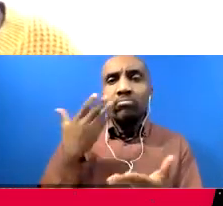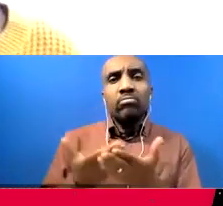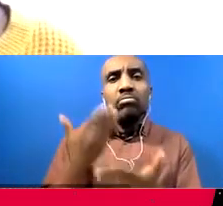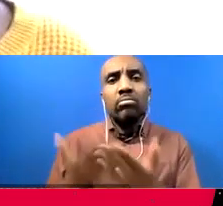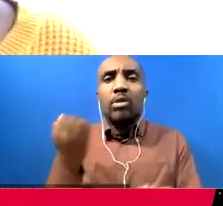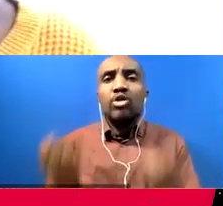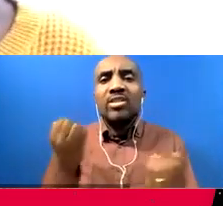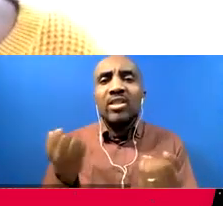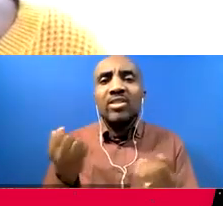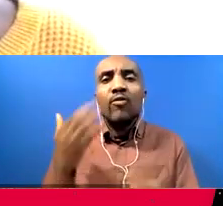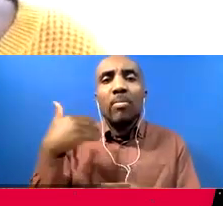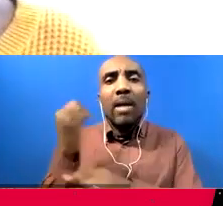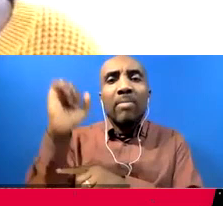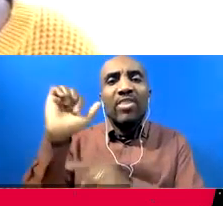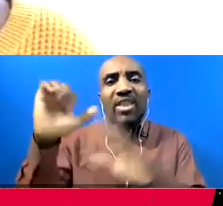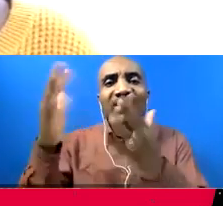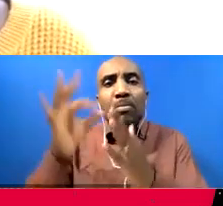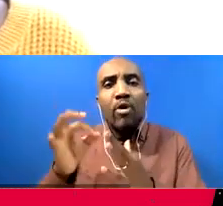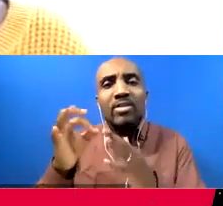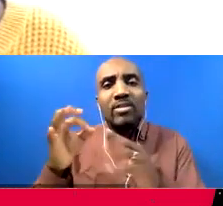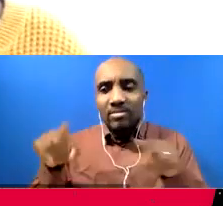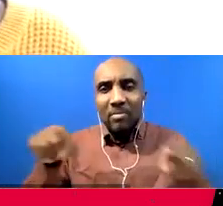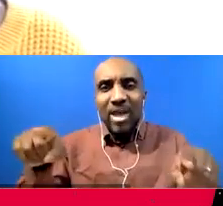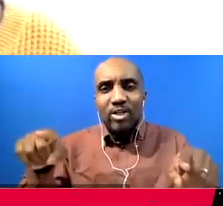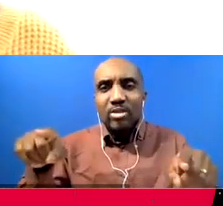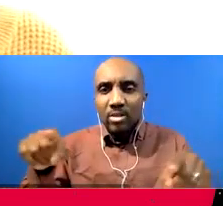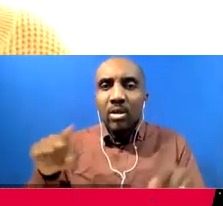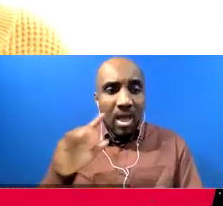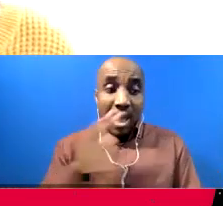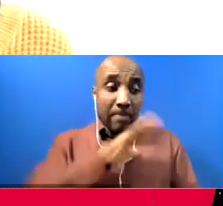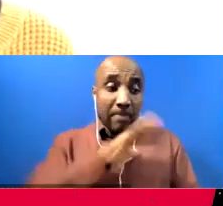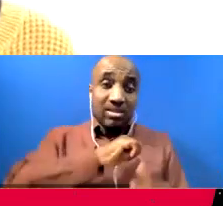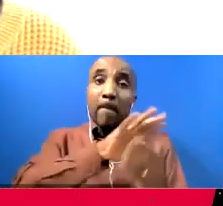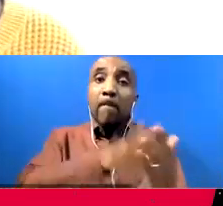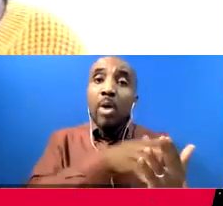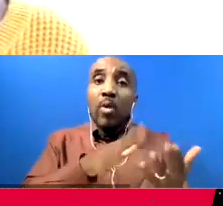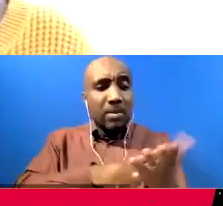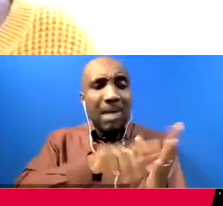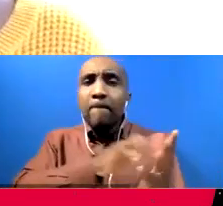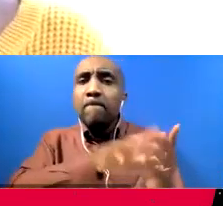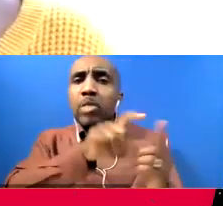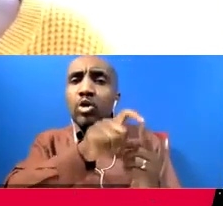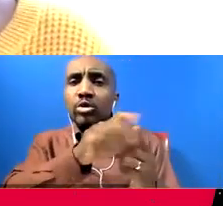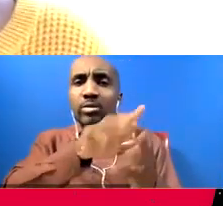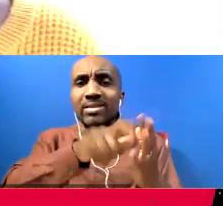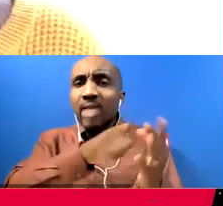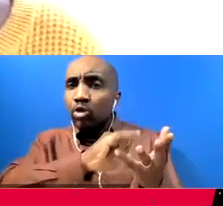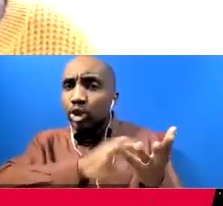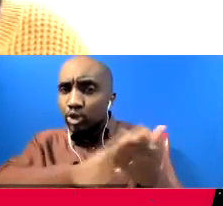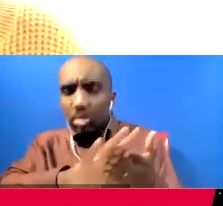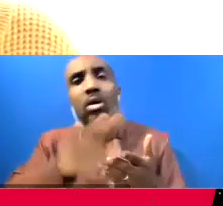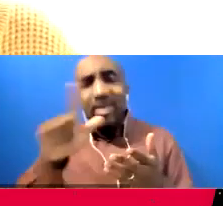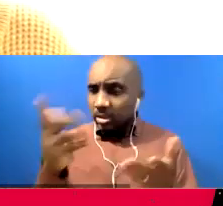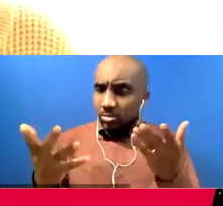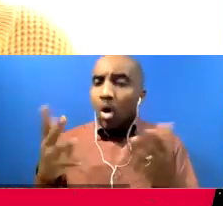Black Panther Party's 10-point program as well. And Palestinian poet Mahmoud Darwish also compared racism in the US and